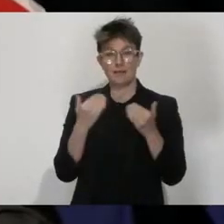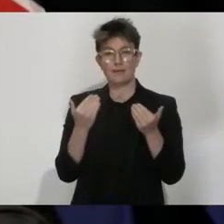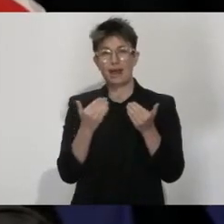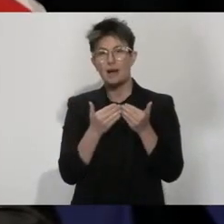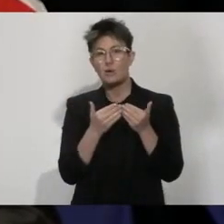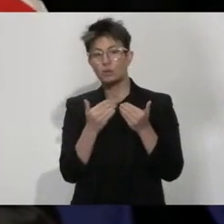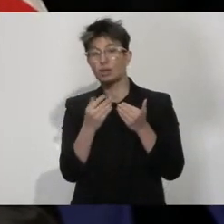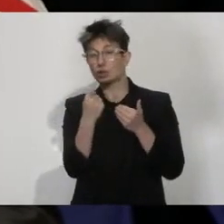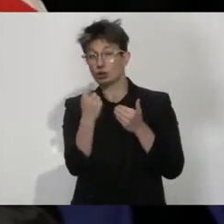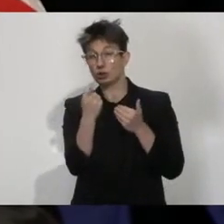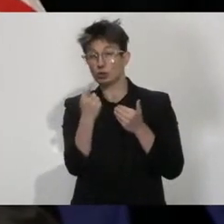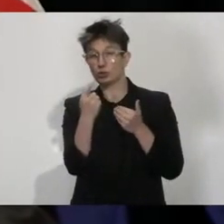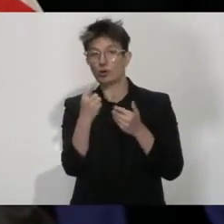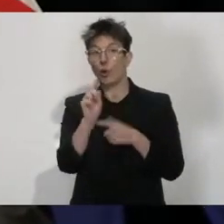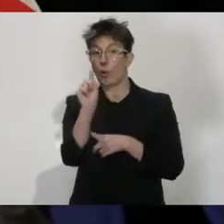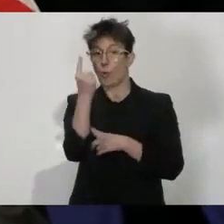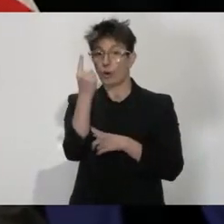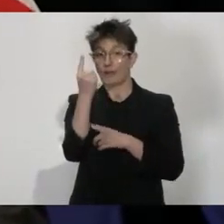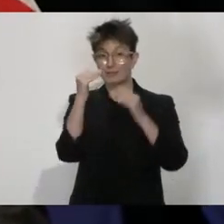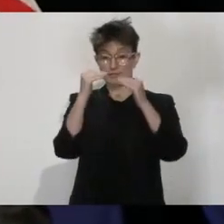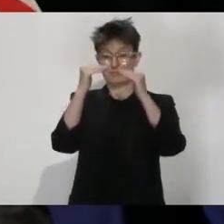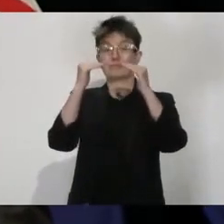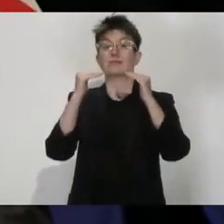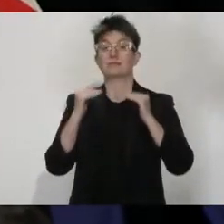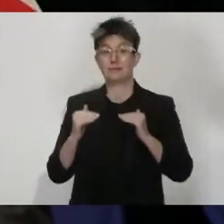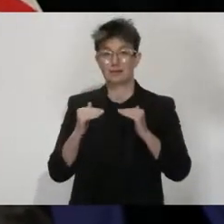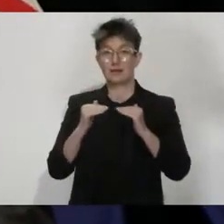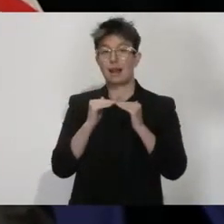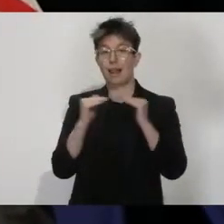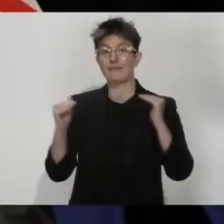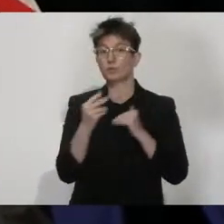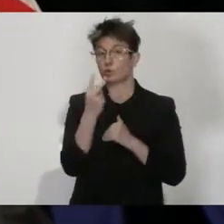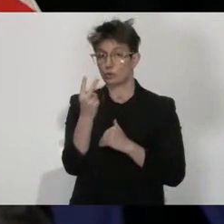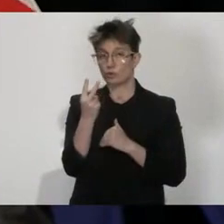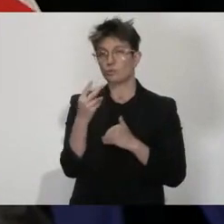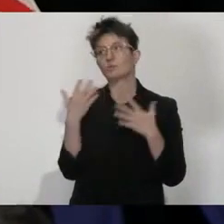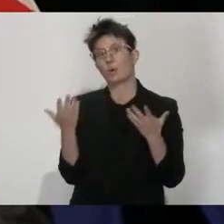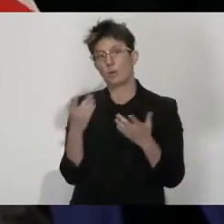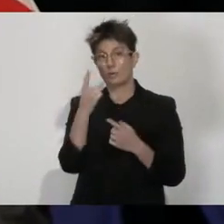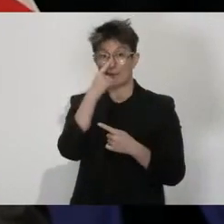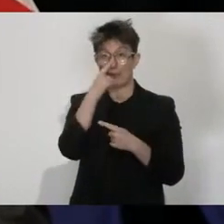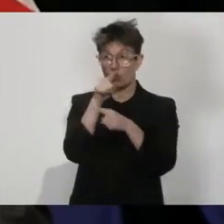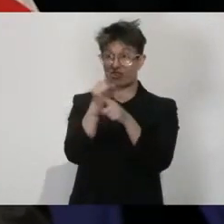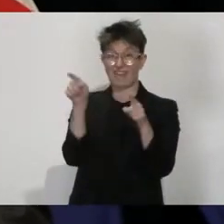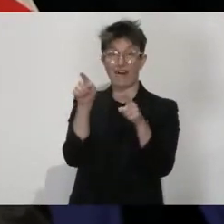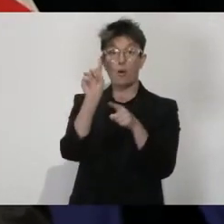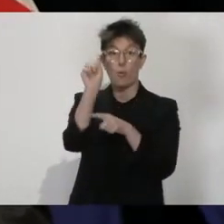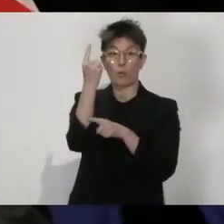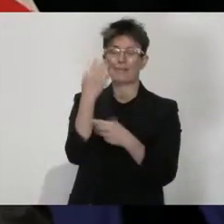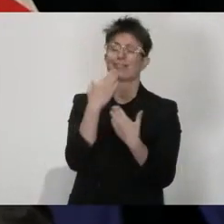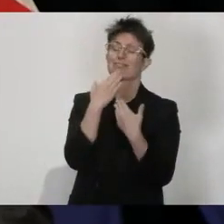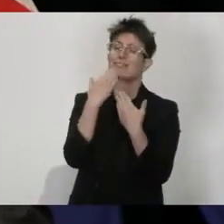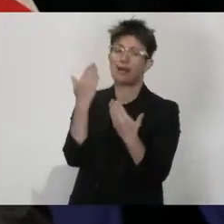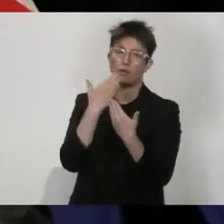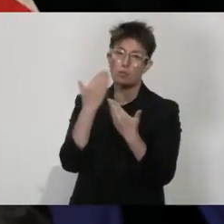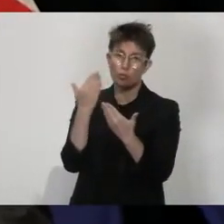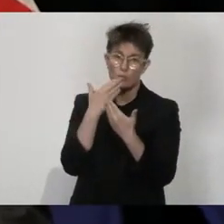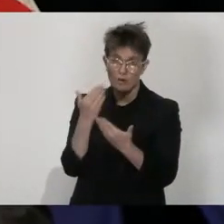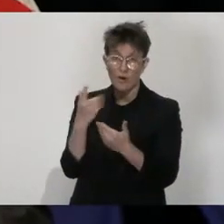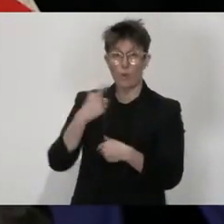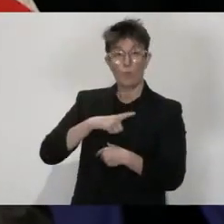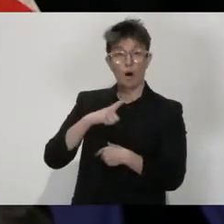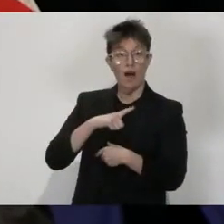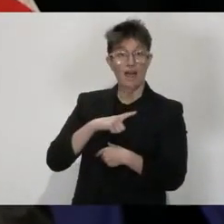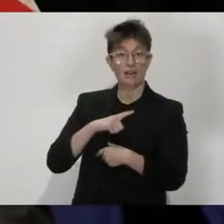2, and I want to thank the people of Auckland. Despite dealing with our largest cluster ever, we are able to move